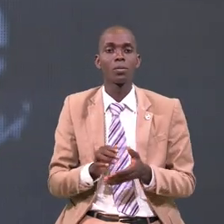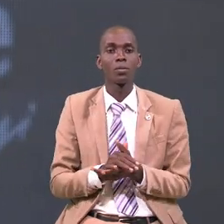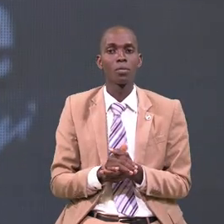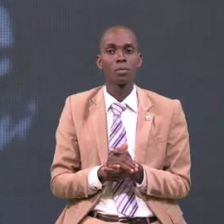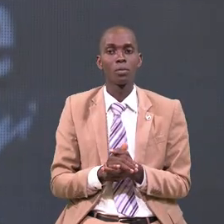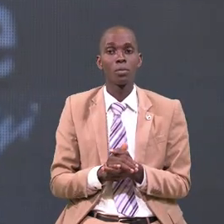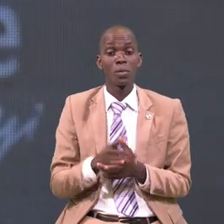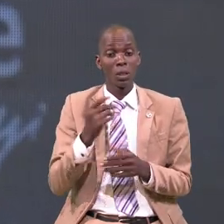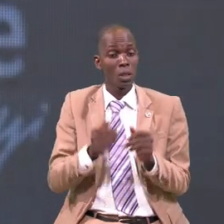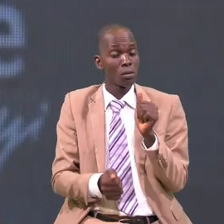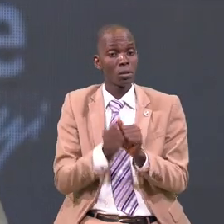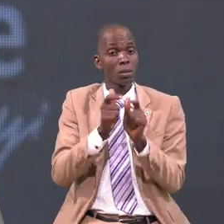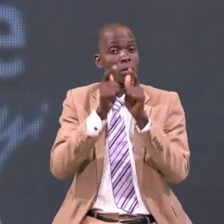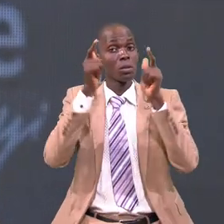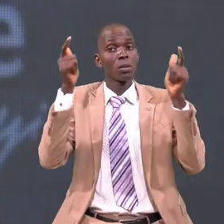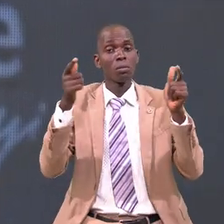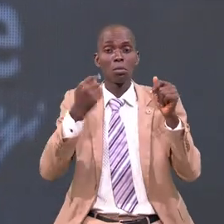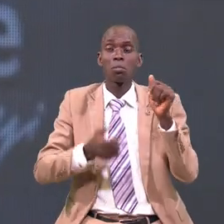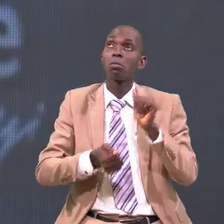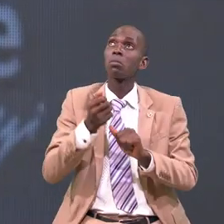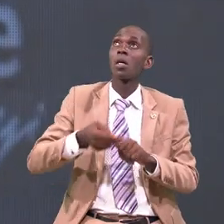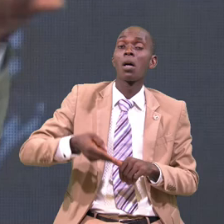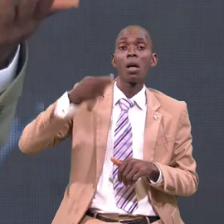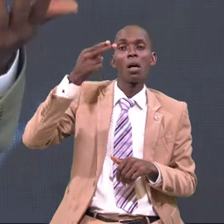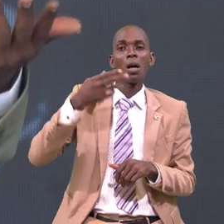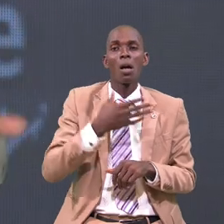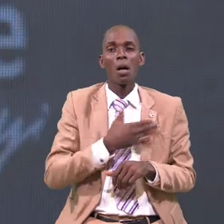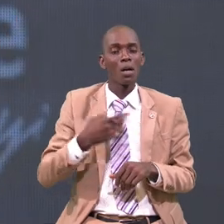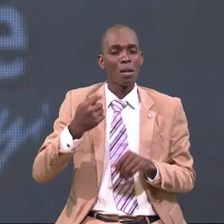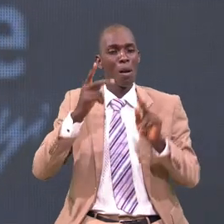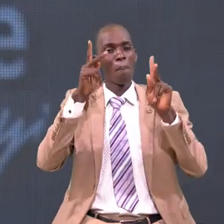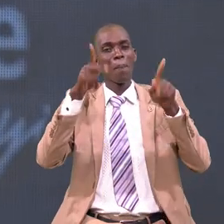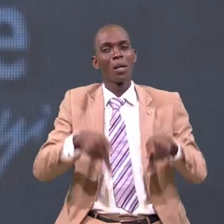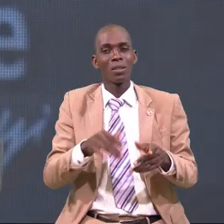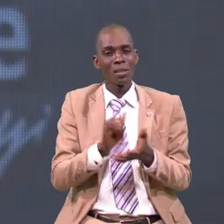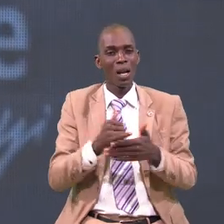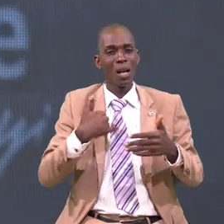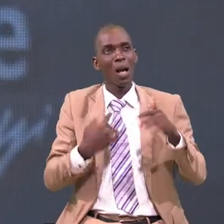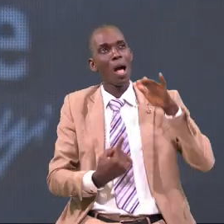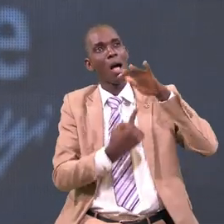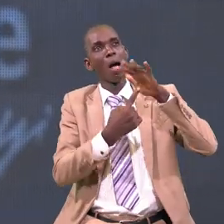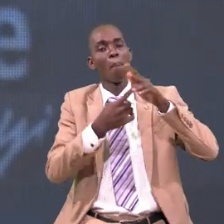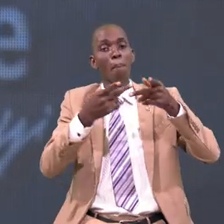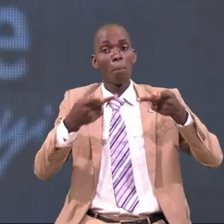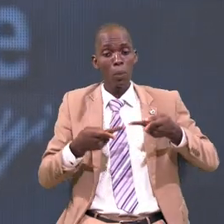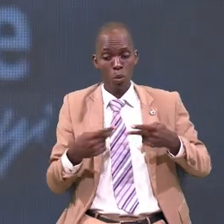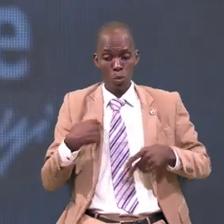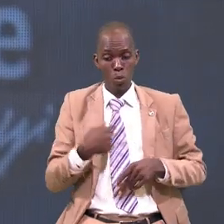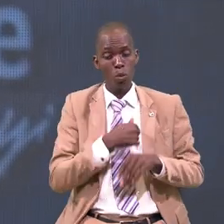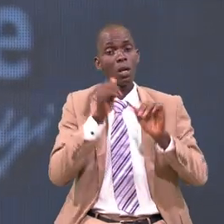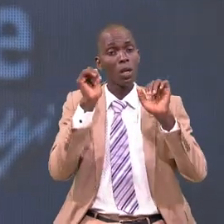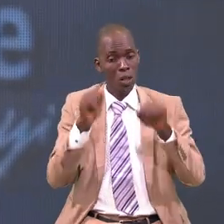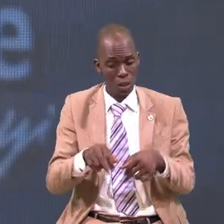The greatest, the highest, and the person that had position, we can repent to.